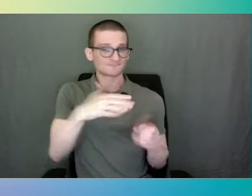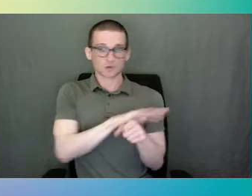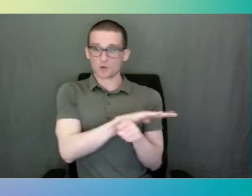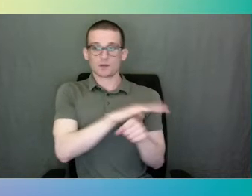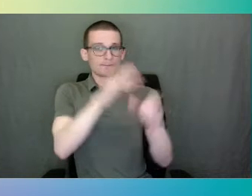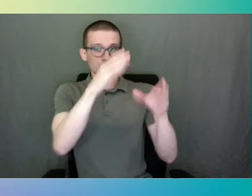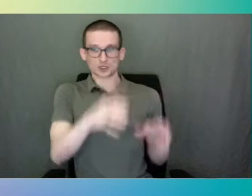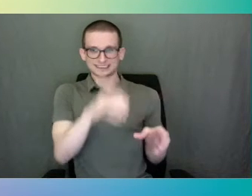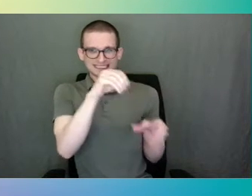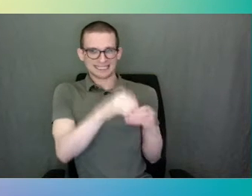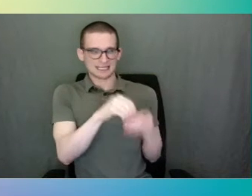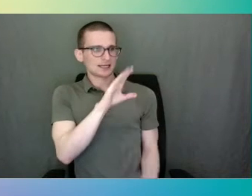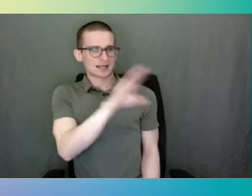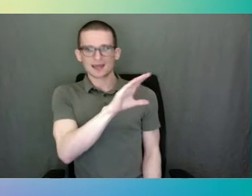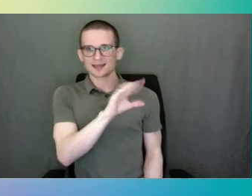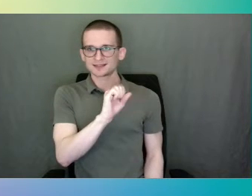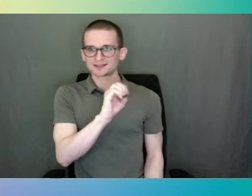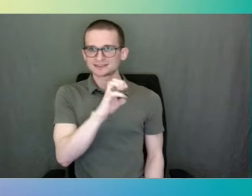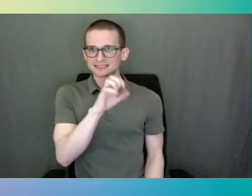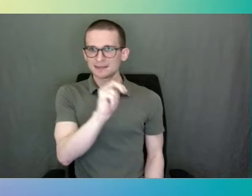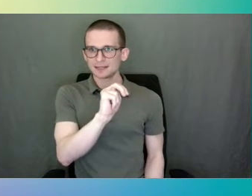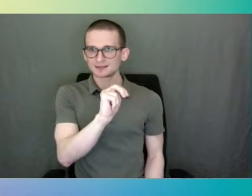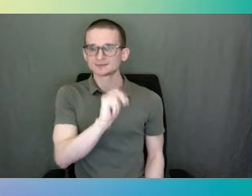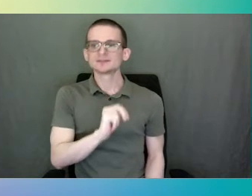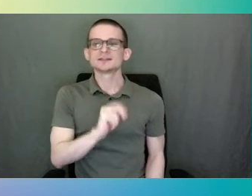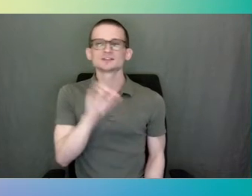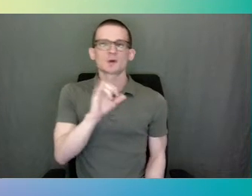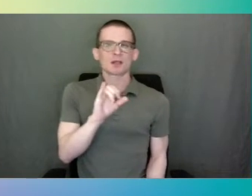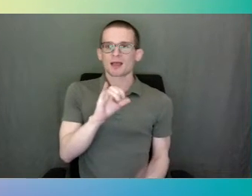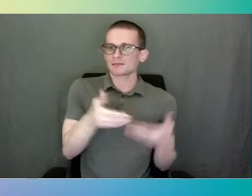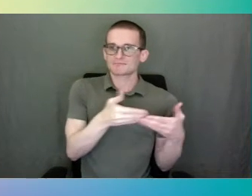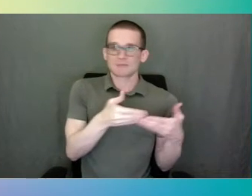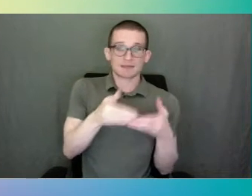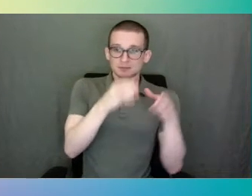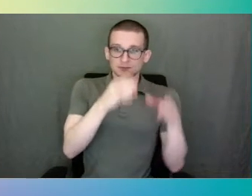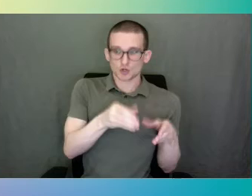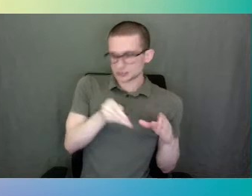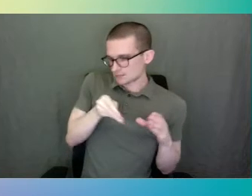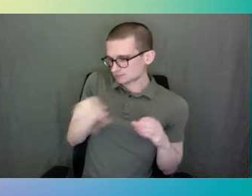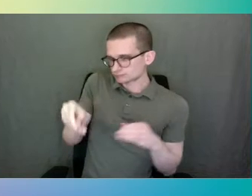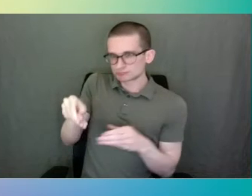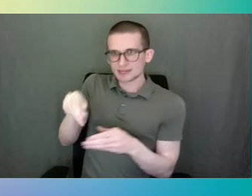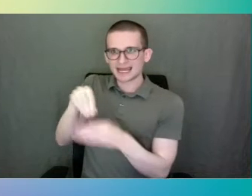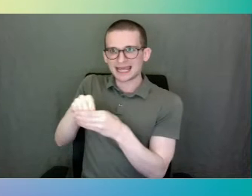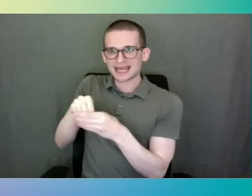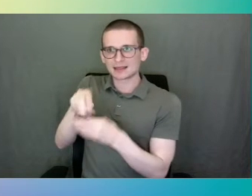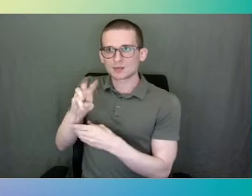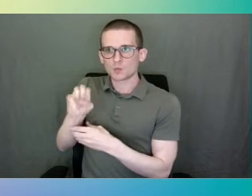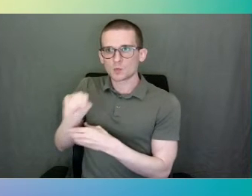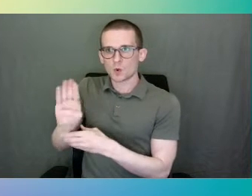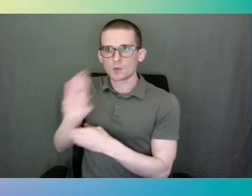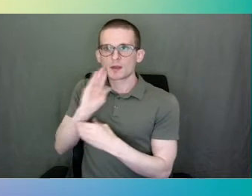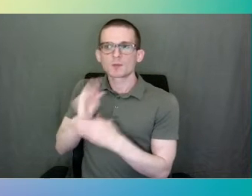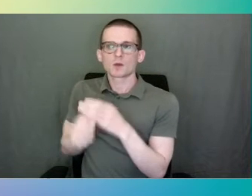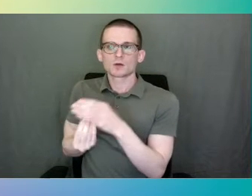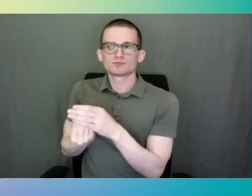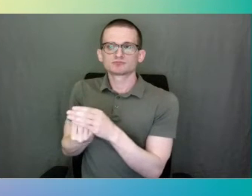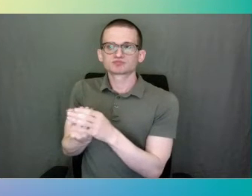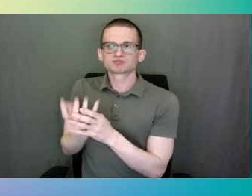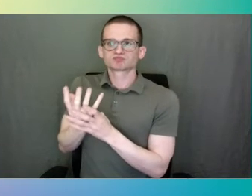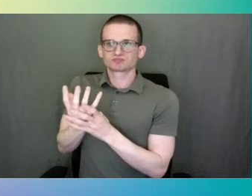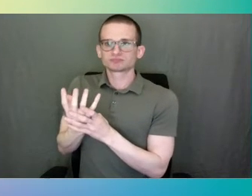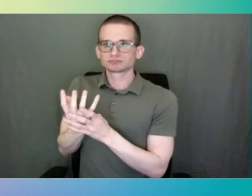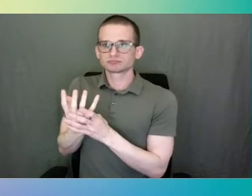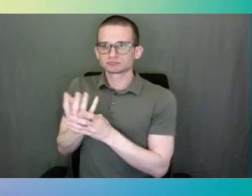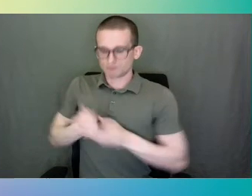little human was going and being planted in the womb, and it would grow into a full human. This was their view of